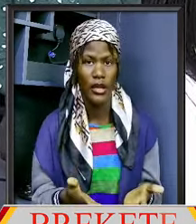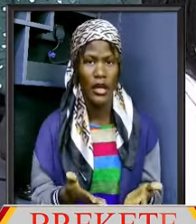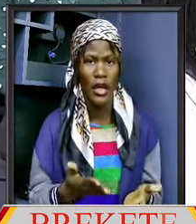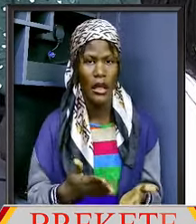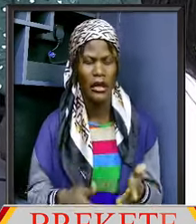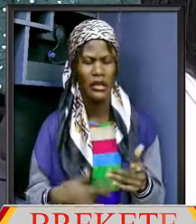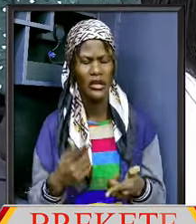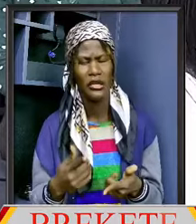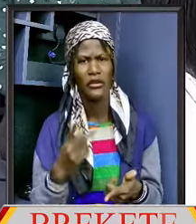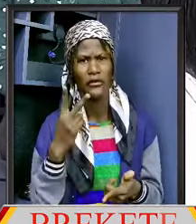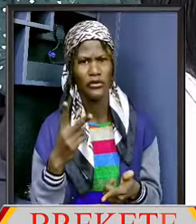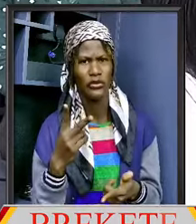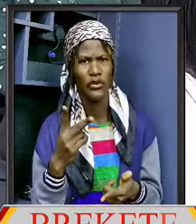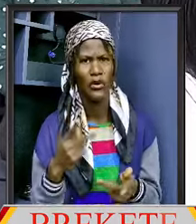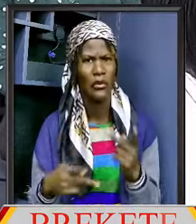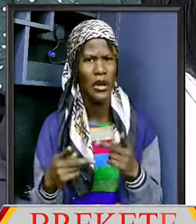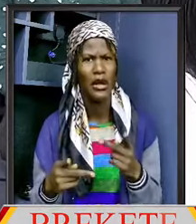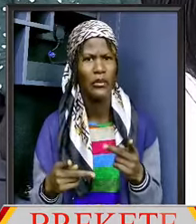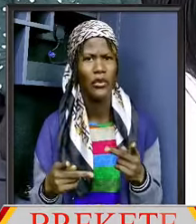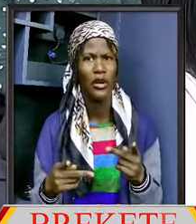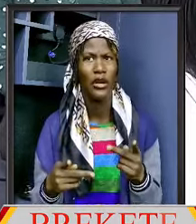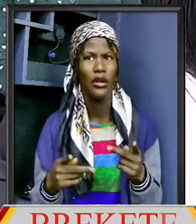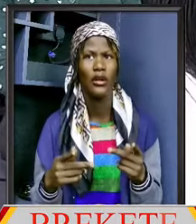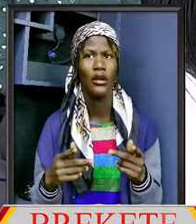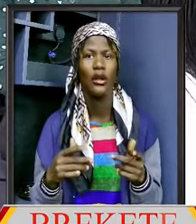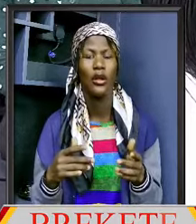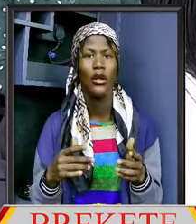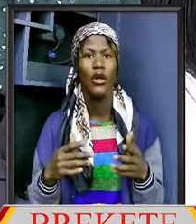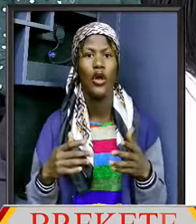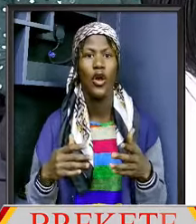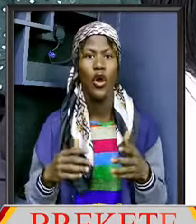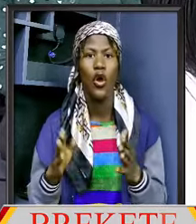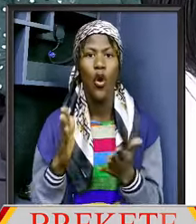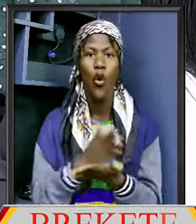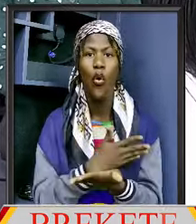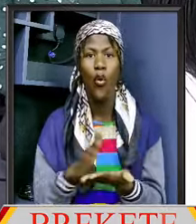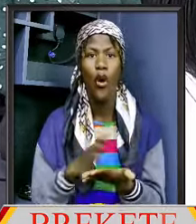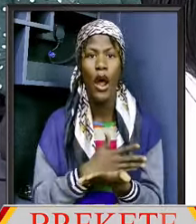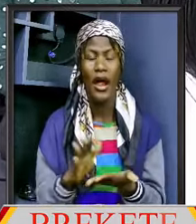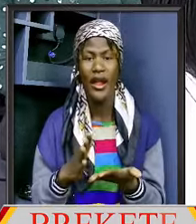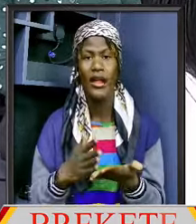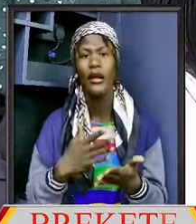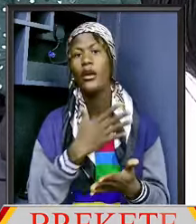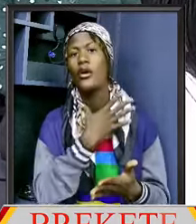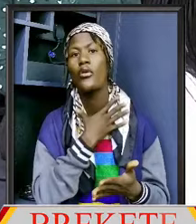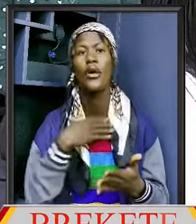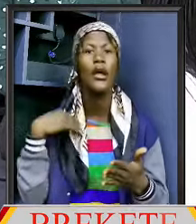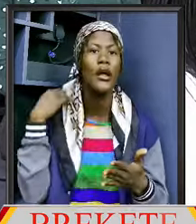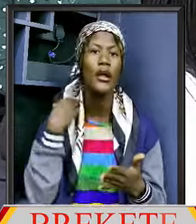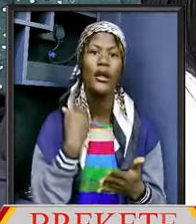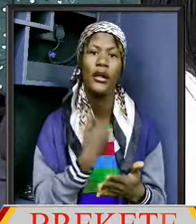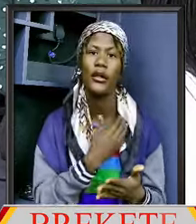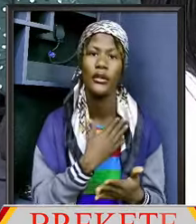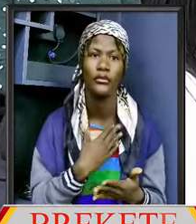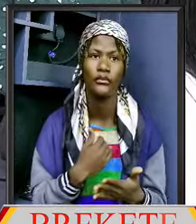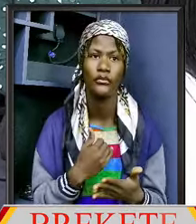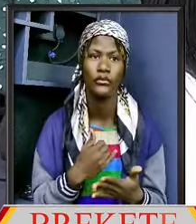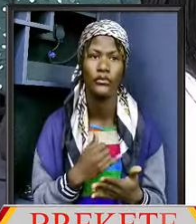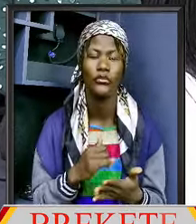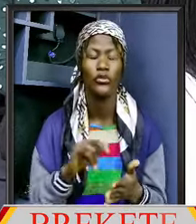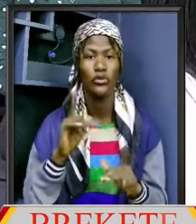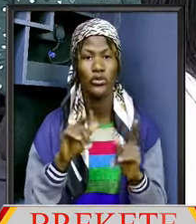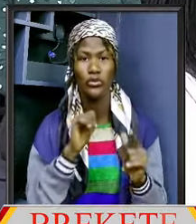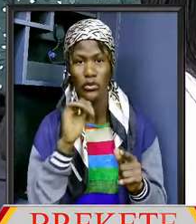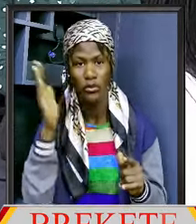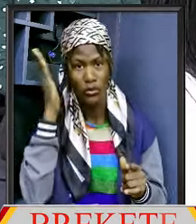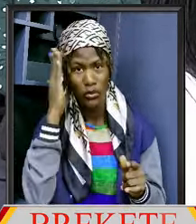parable. I say, choir, where they wear gown with hood. No allow us no graduate.